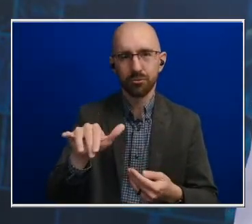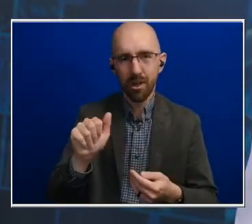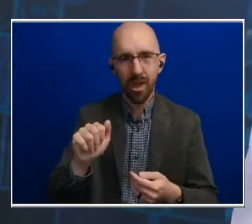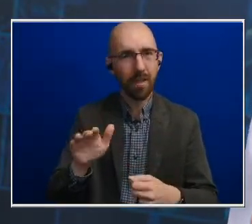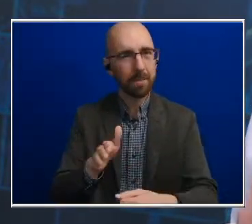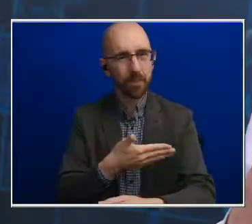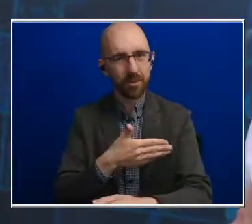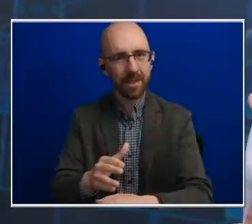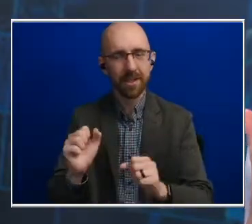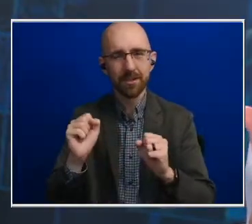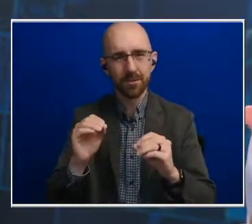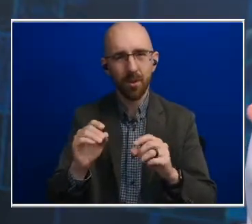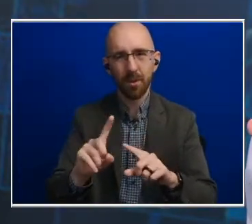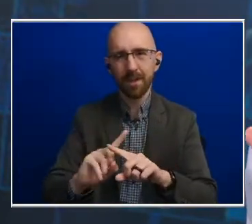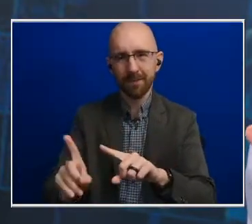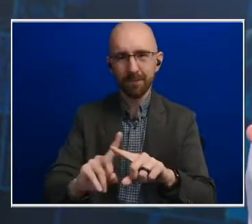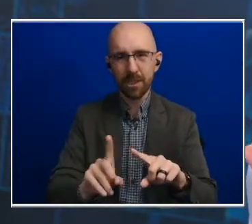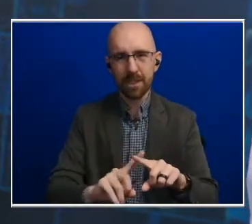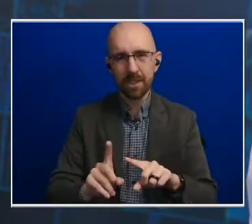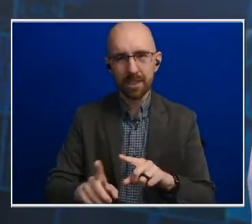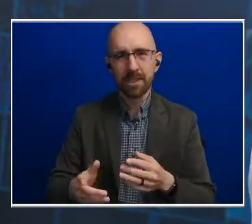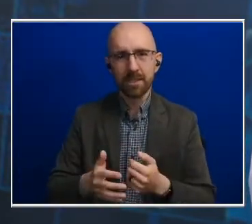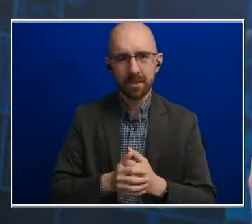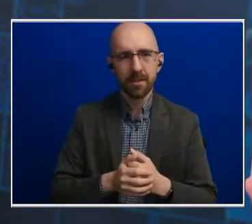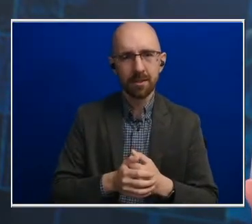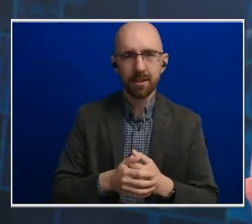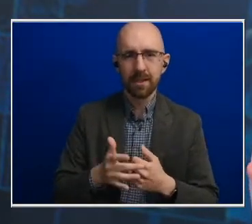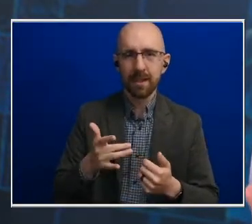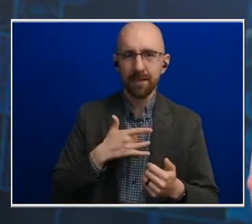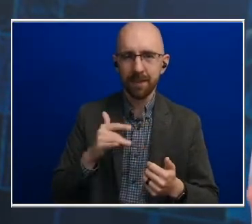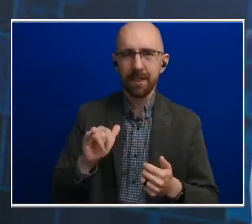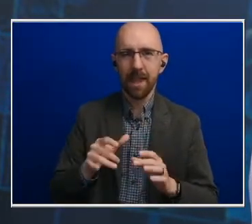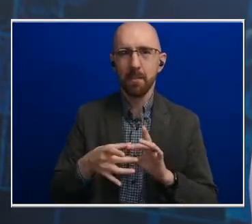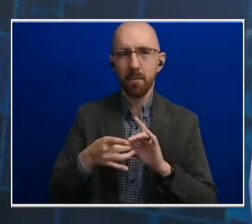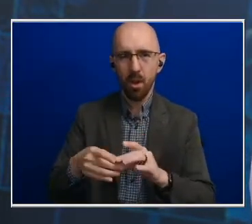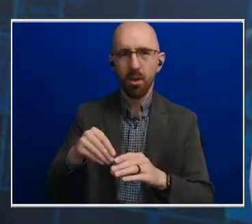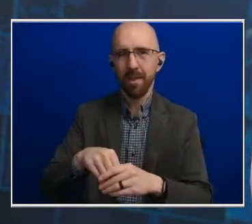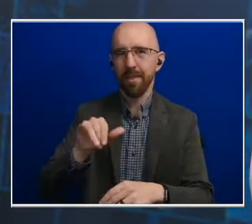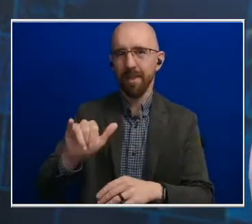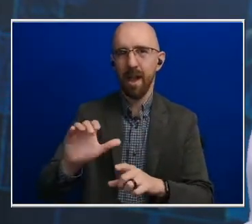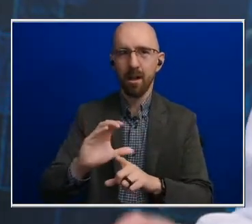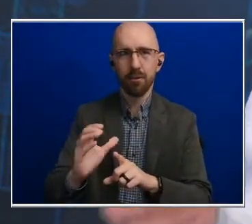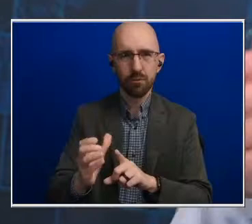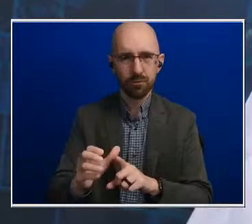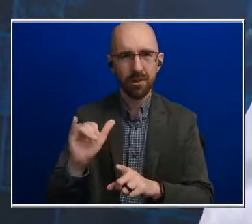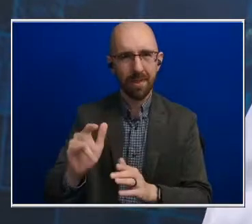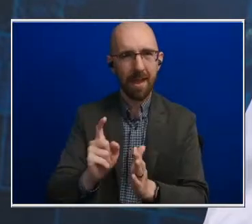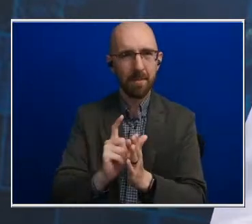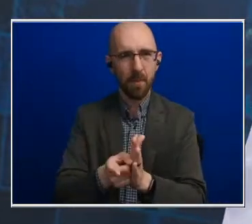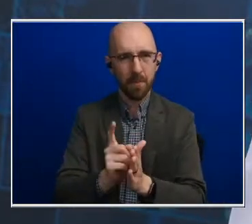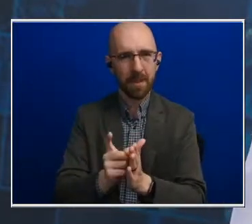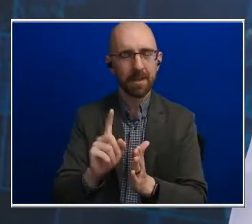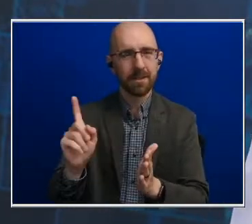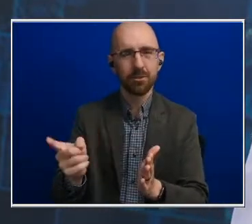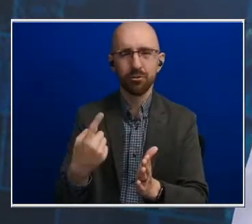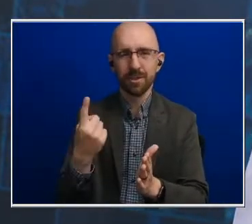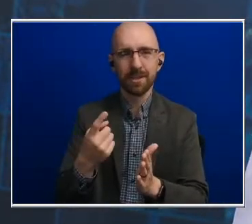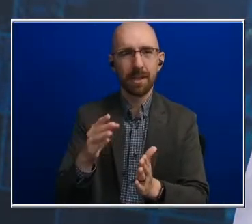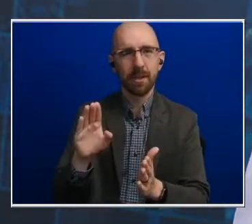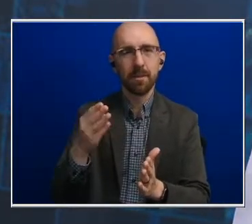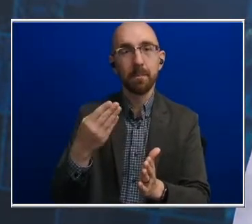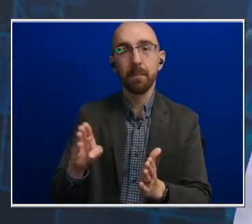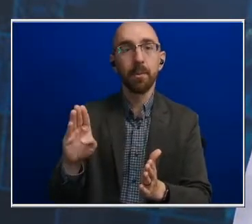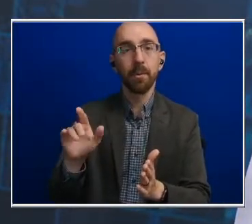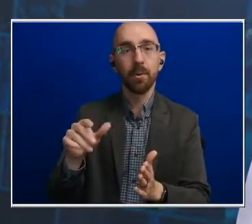different, but it feels like it belongs in that culture, in that moment. Just as little bluegrass sounds pretty darn good down